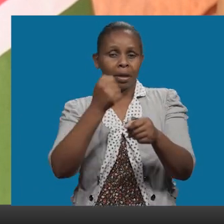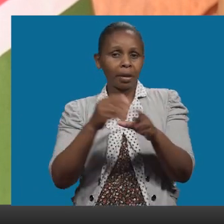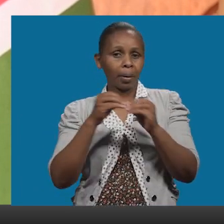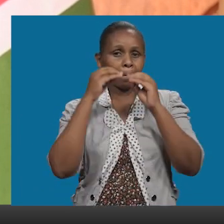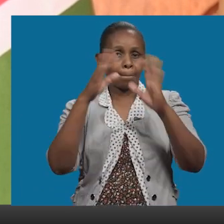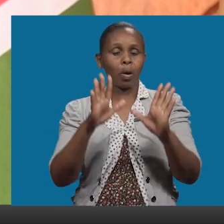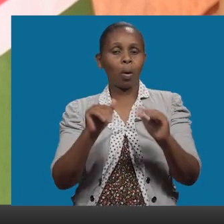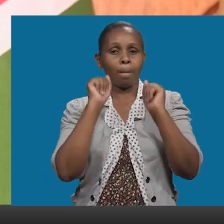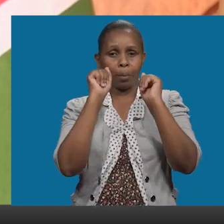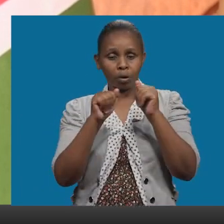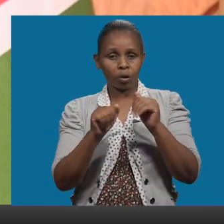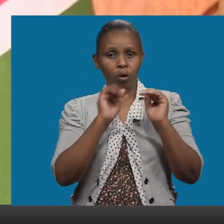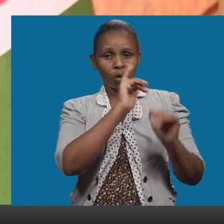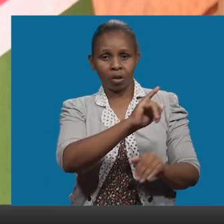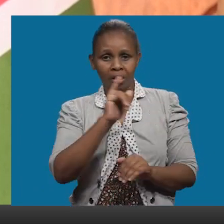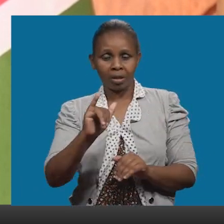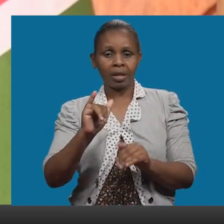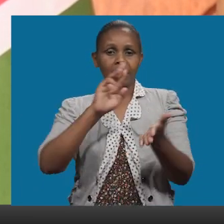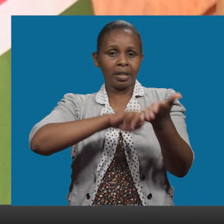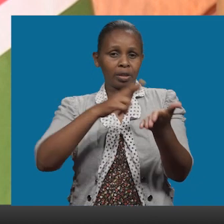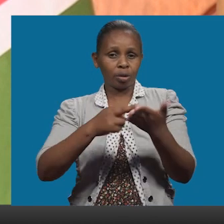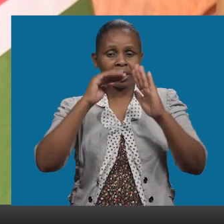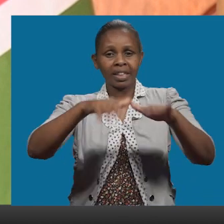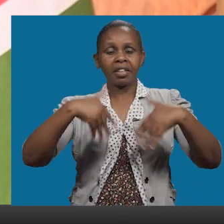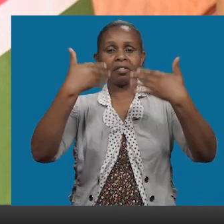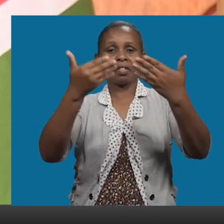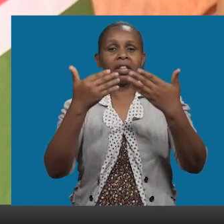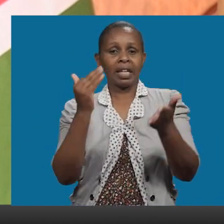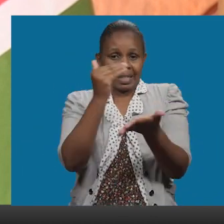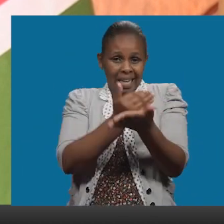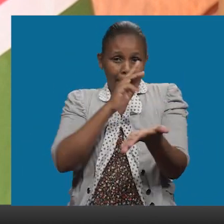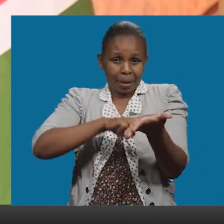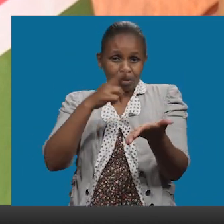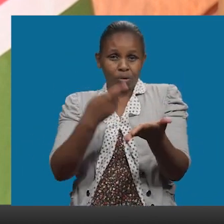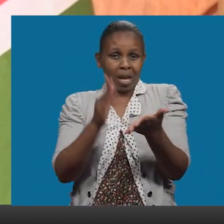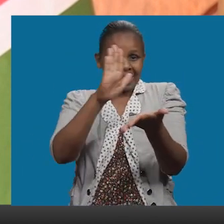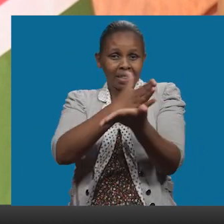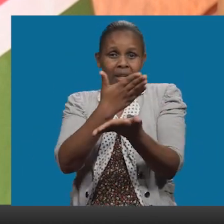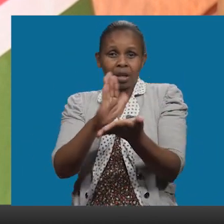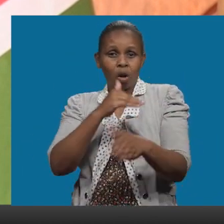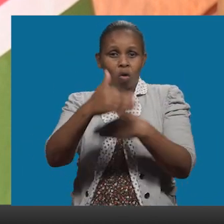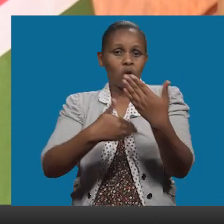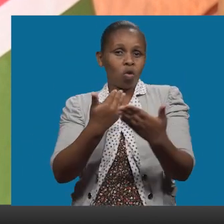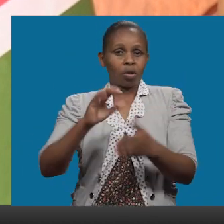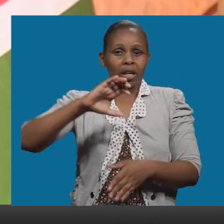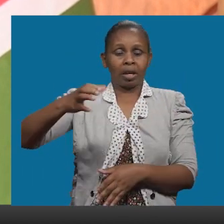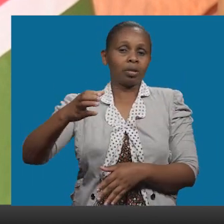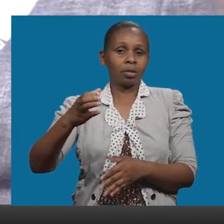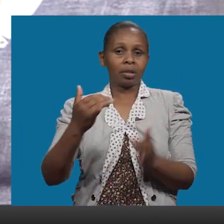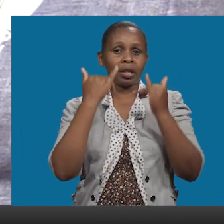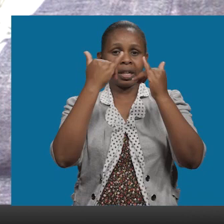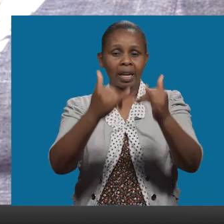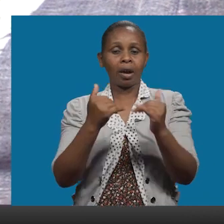maximizing the full potential of these resources is required, given that some of these resources are shared across the